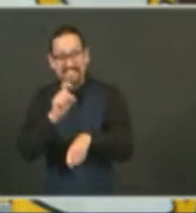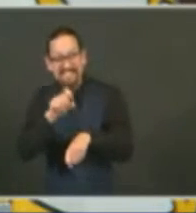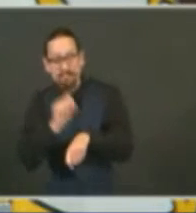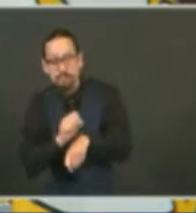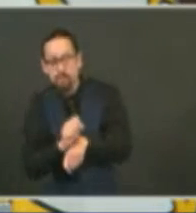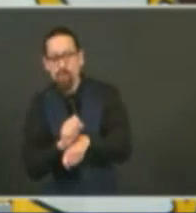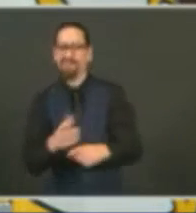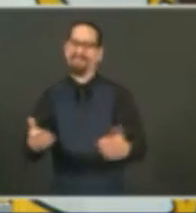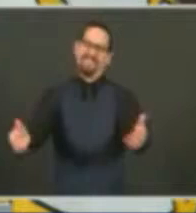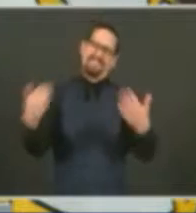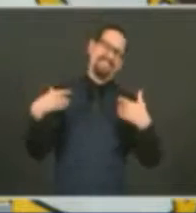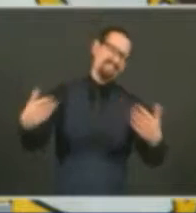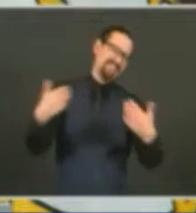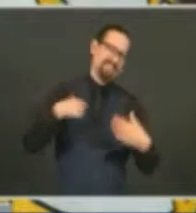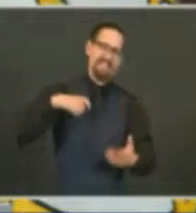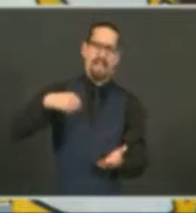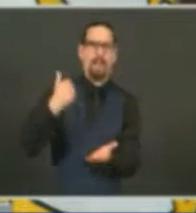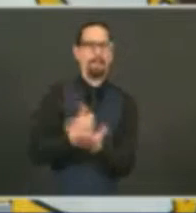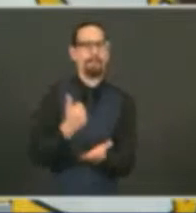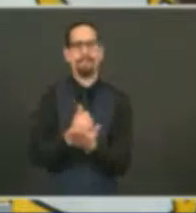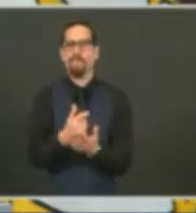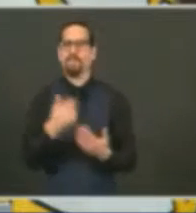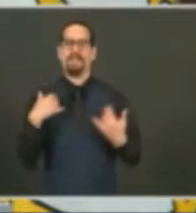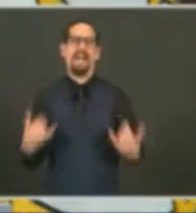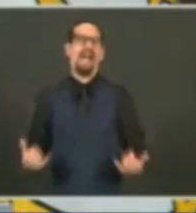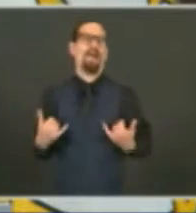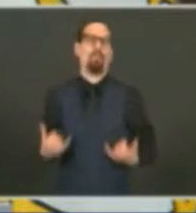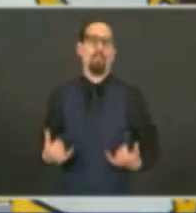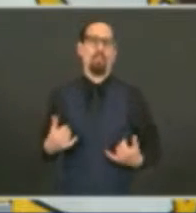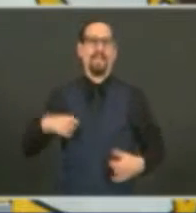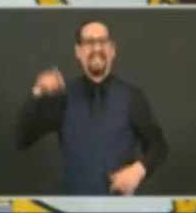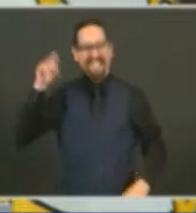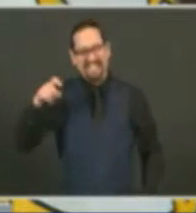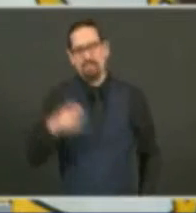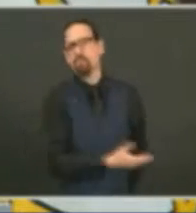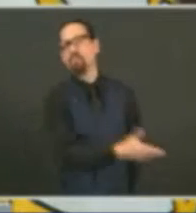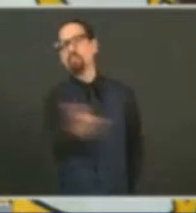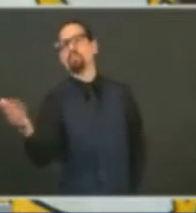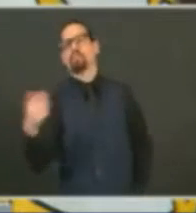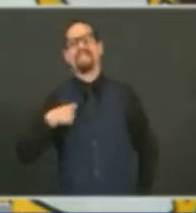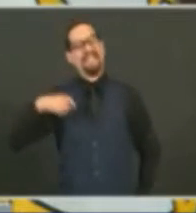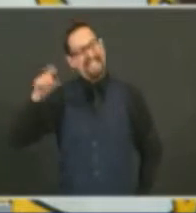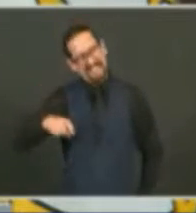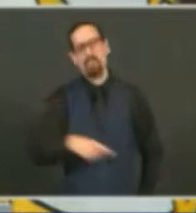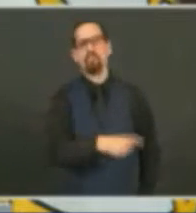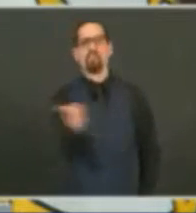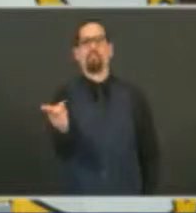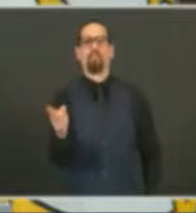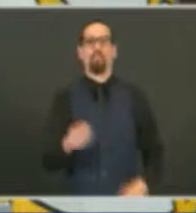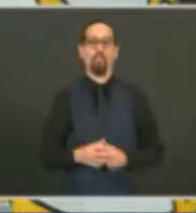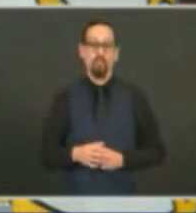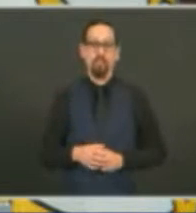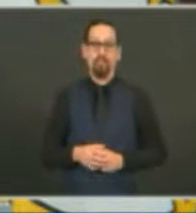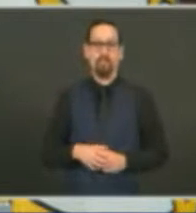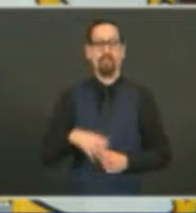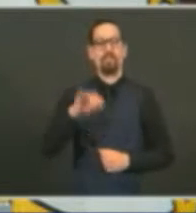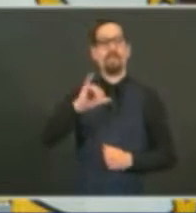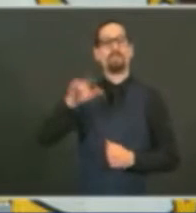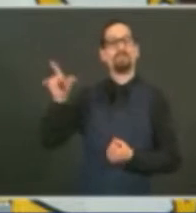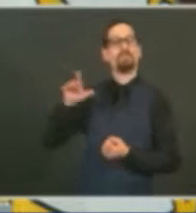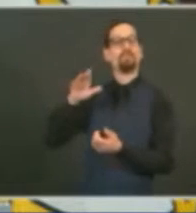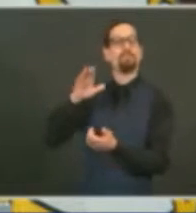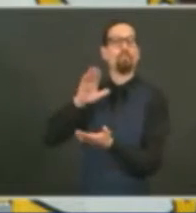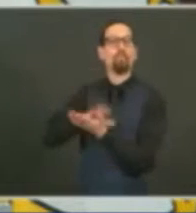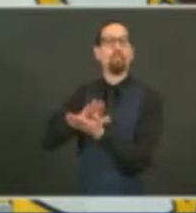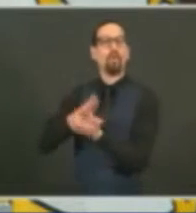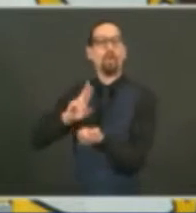any way that you can. Right now, we need you. I also want to thank our schools of nursing at URI,